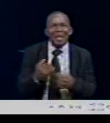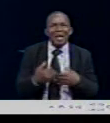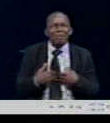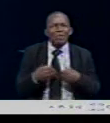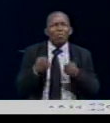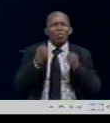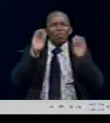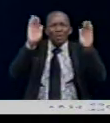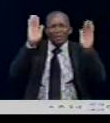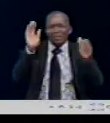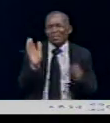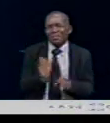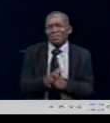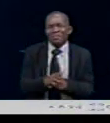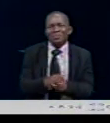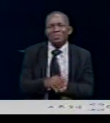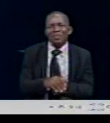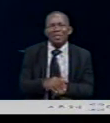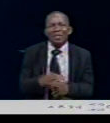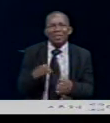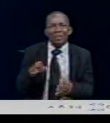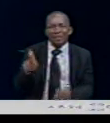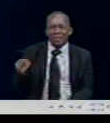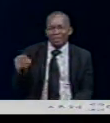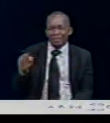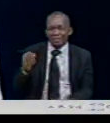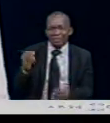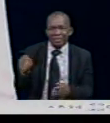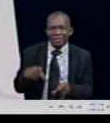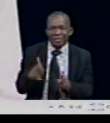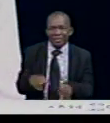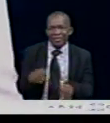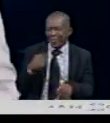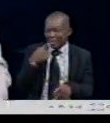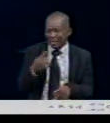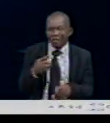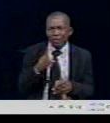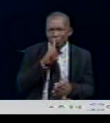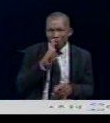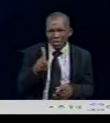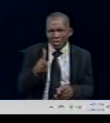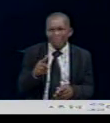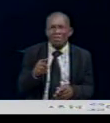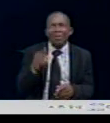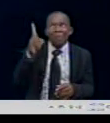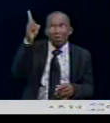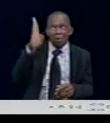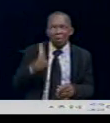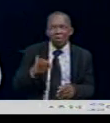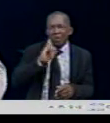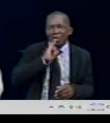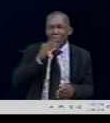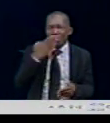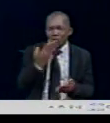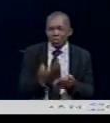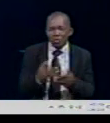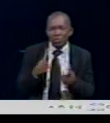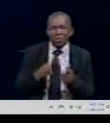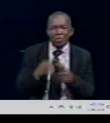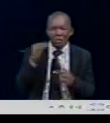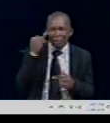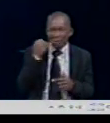phenomenal. The psalmist said, truly, God is good to